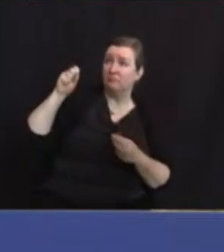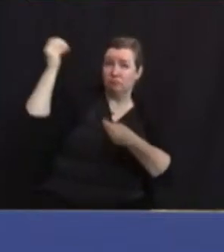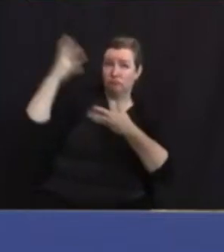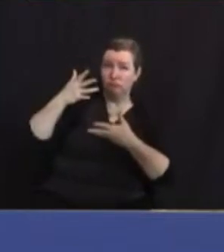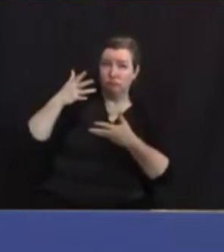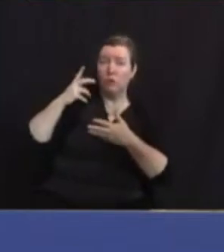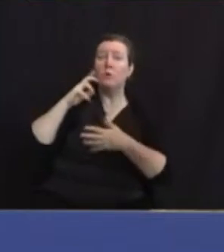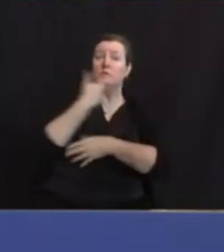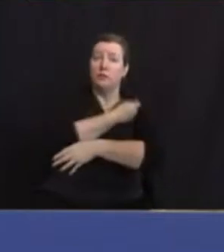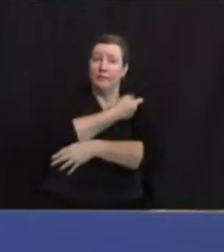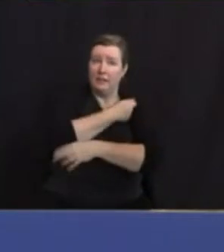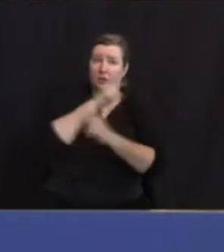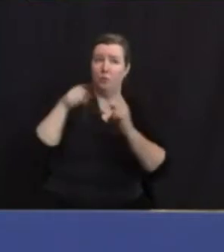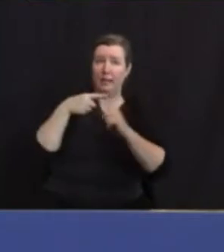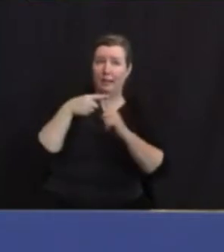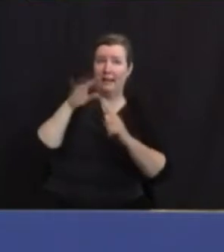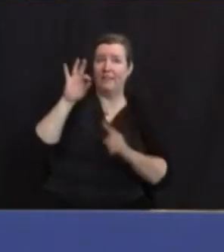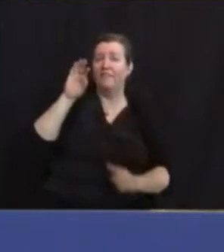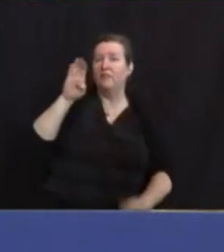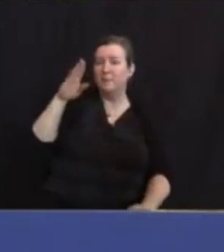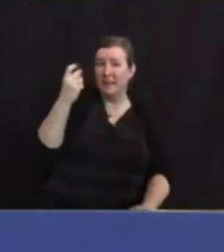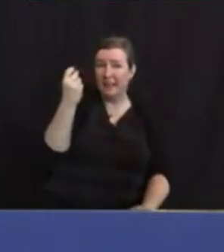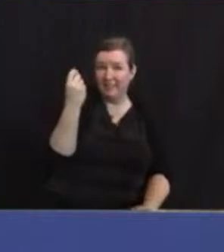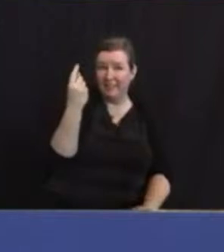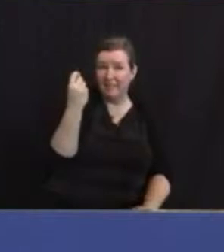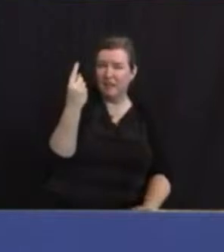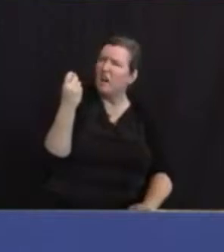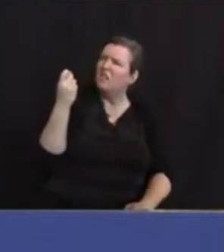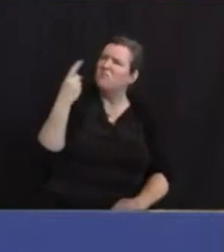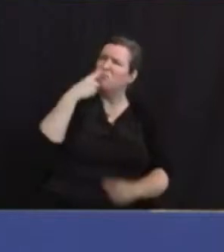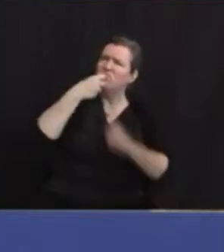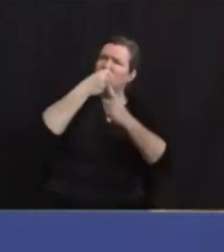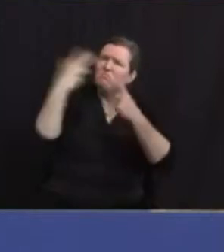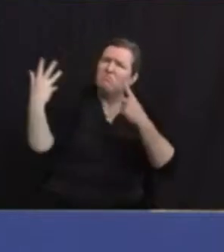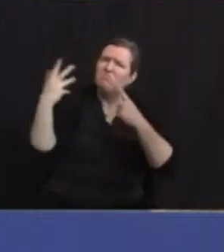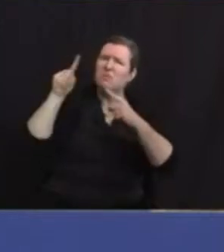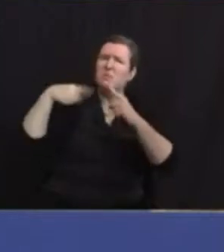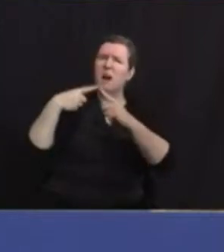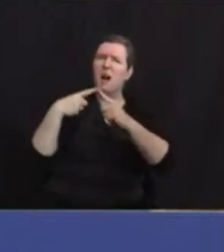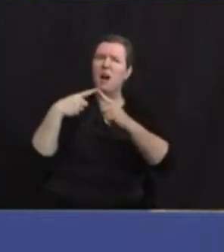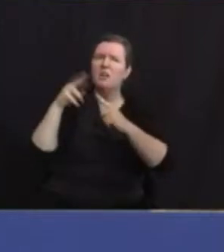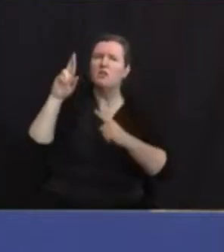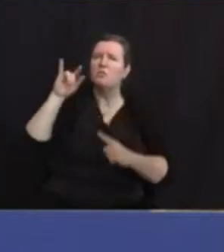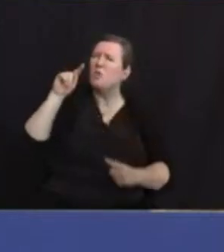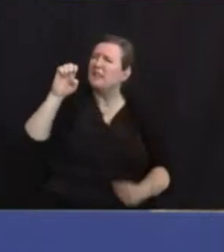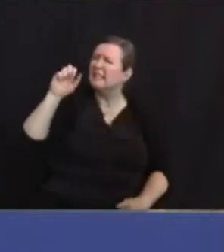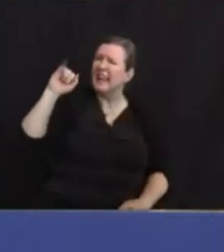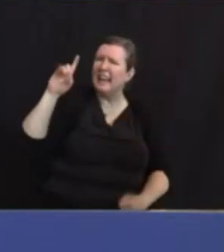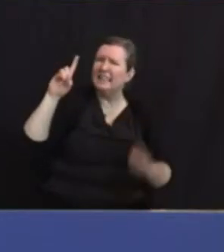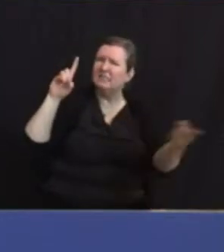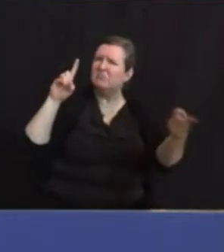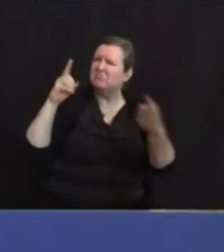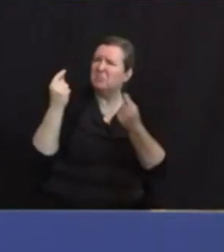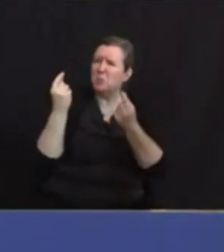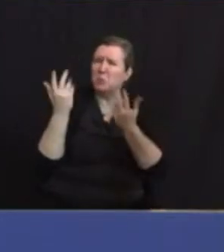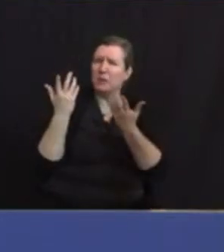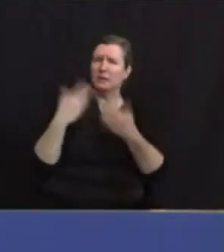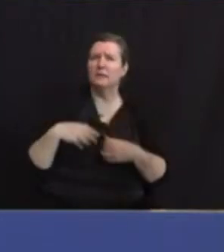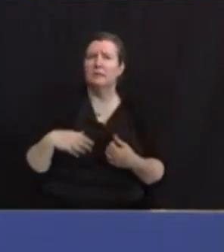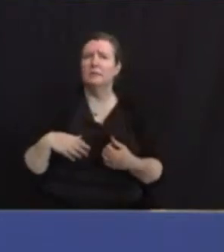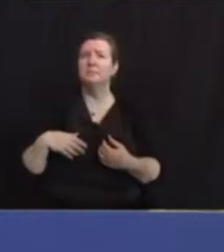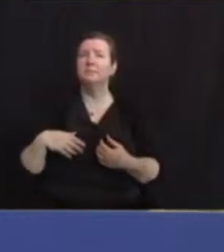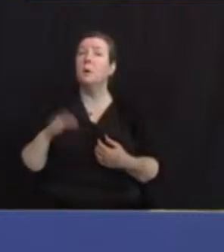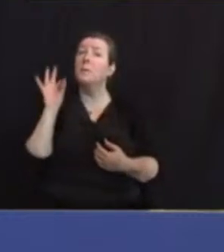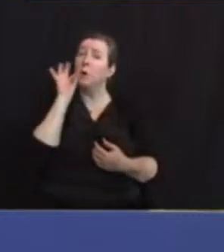11th. What more can you tell us about Rite Aid? Real quick on marijuana, deadline on pot legalization and